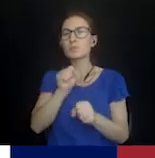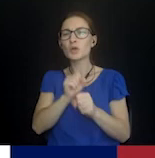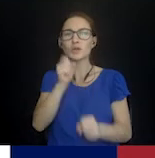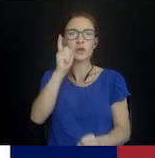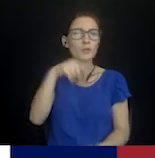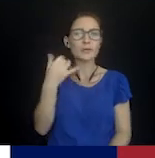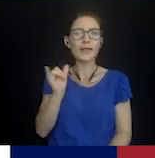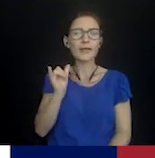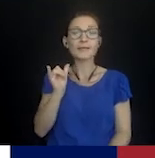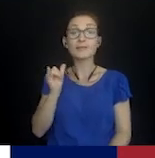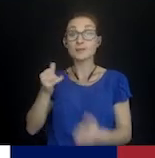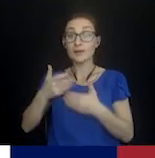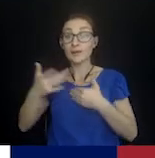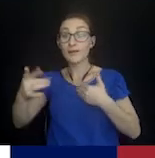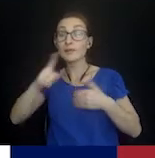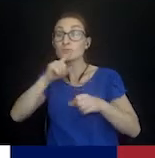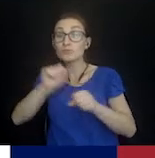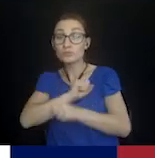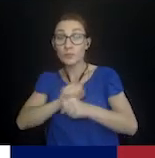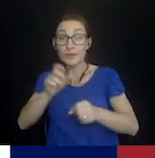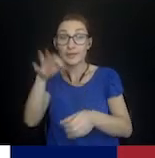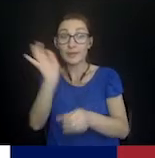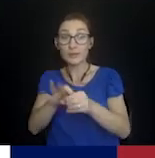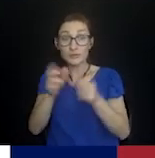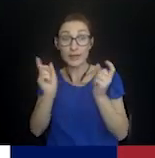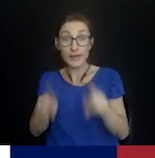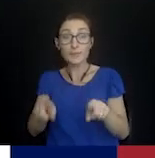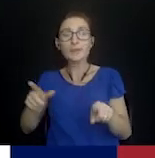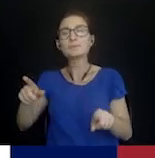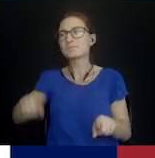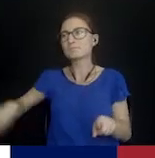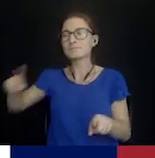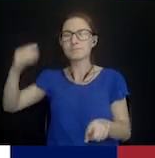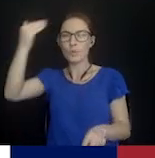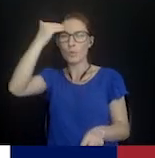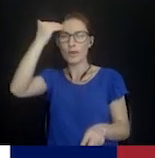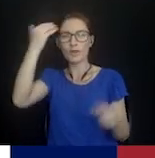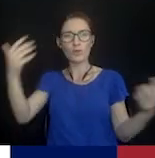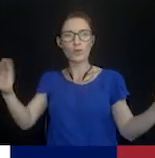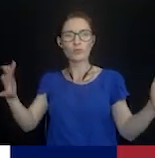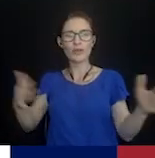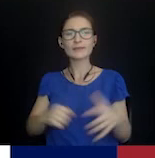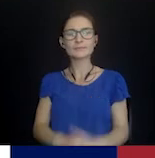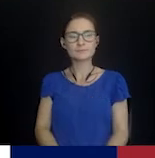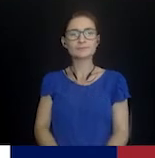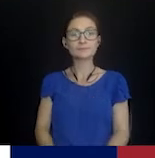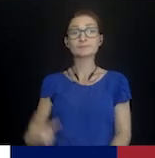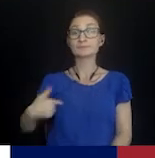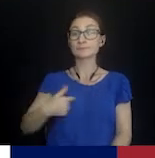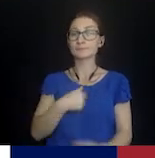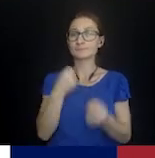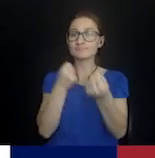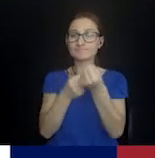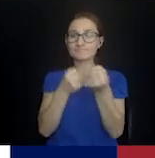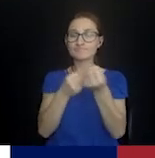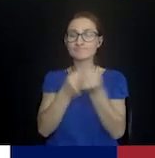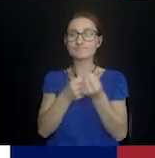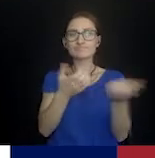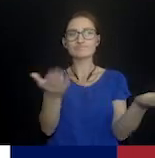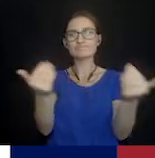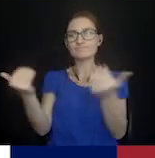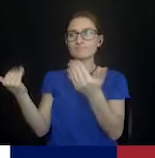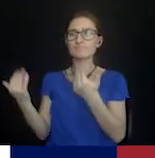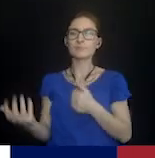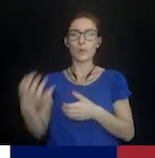so that when it came to the election, people were already aware, and we advocated, a number of us advocated to get people involved